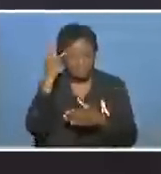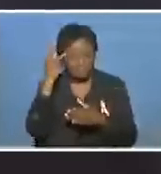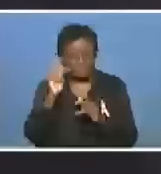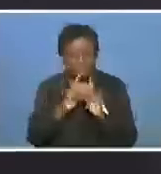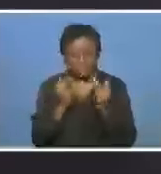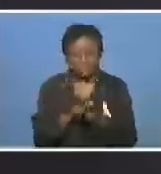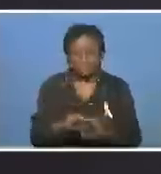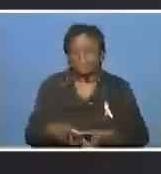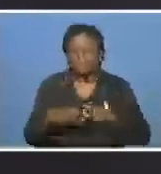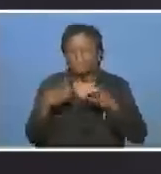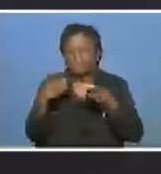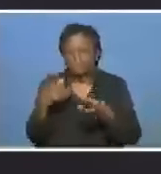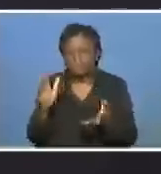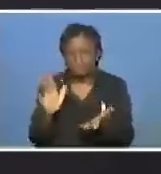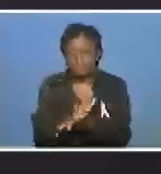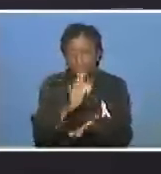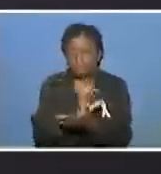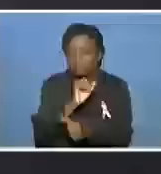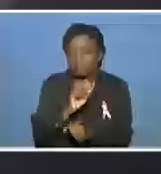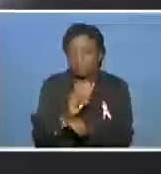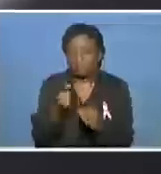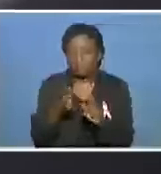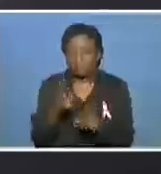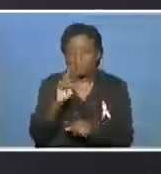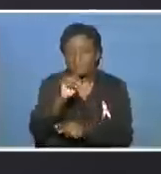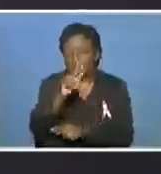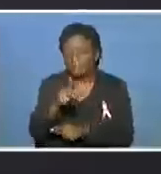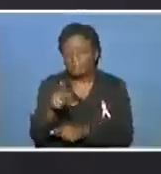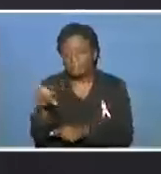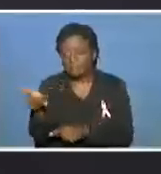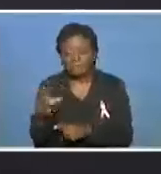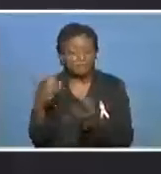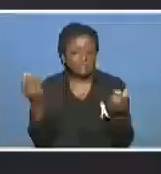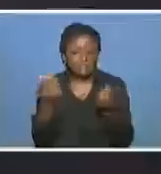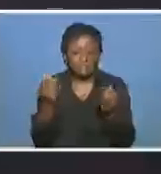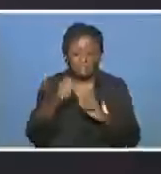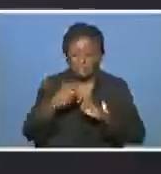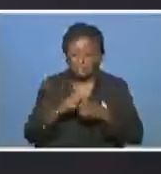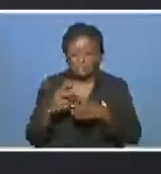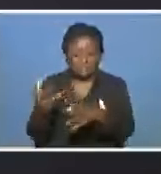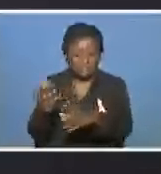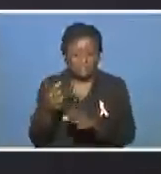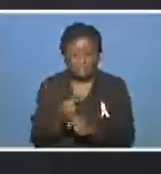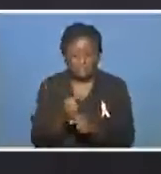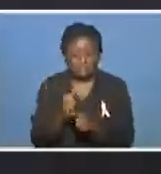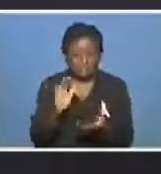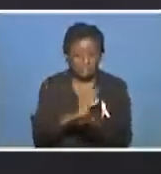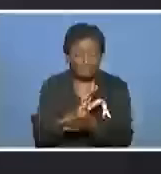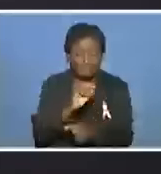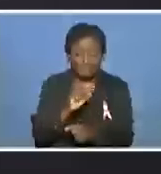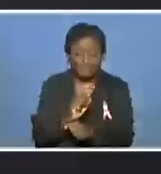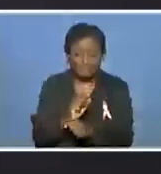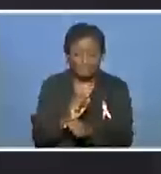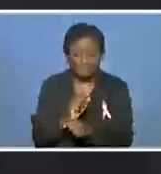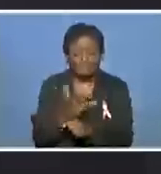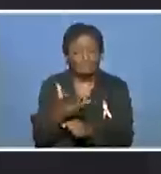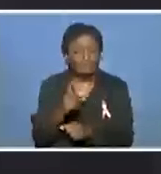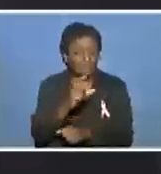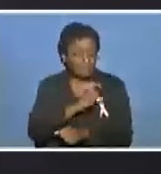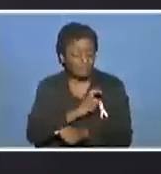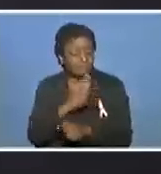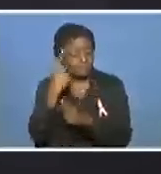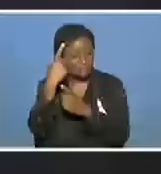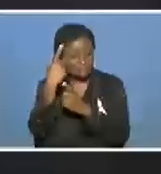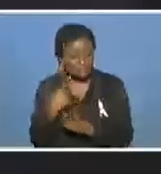to members of parliament who had no problem receiving those documents. And an officer decided to assault me, to push